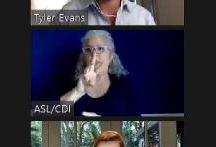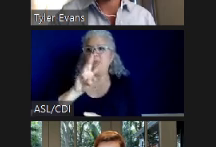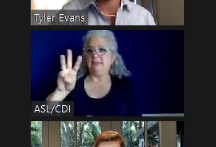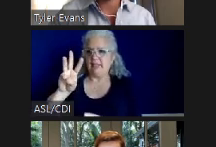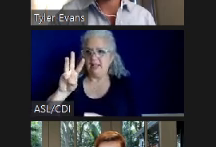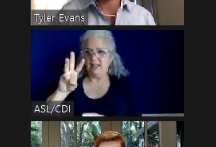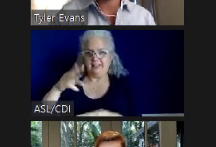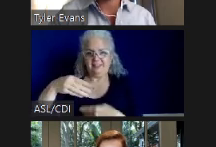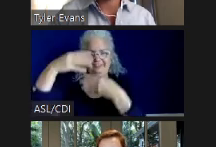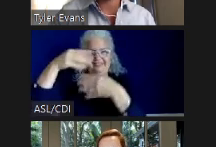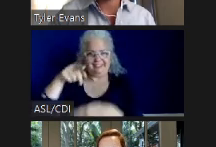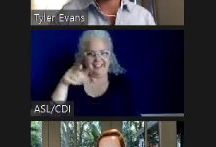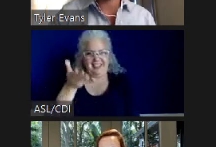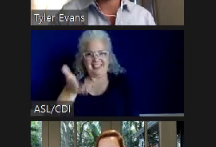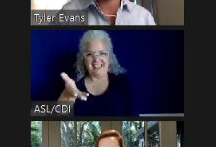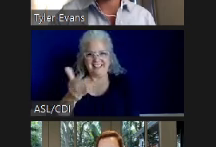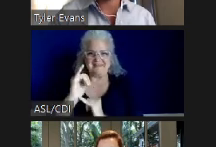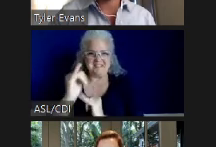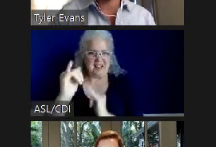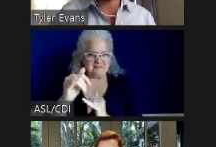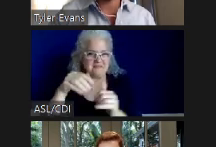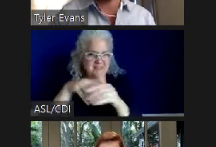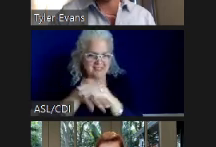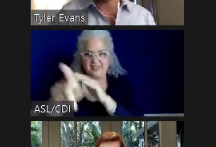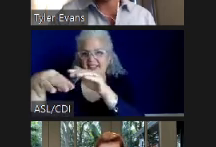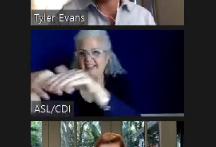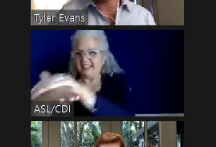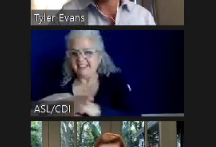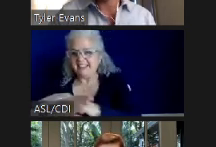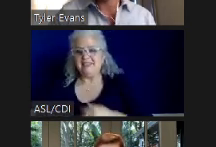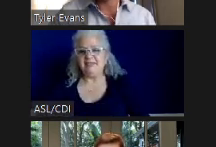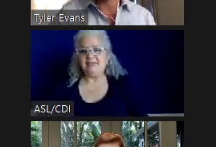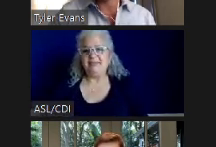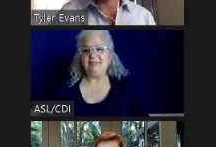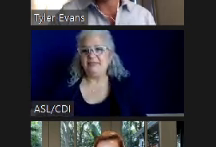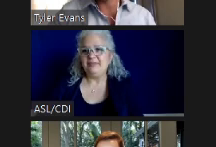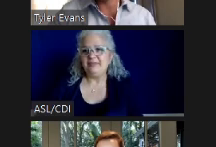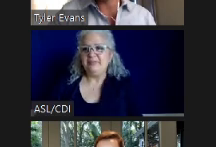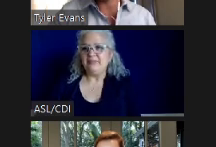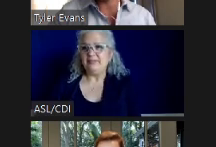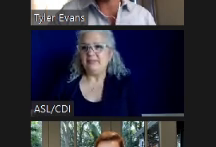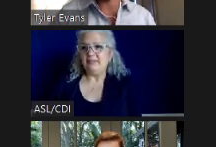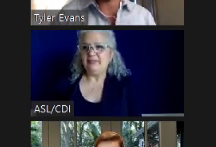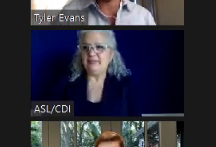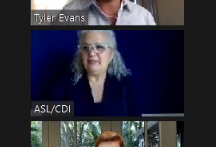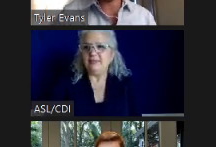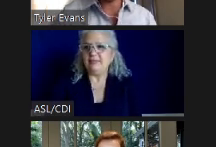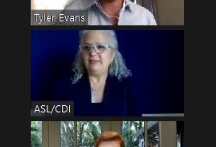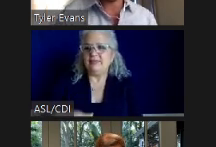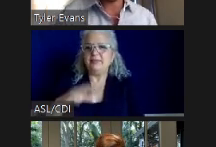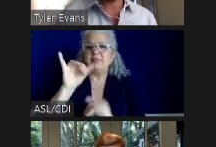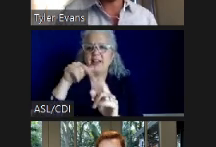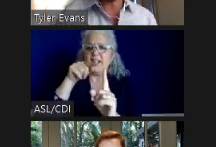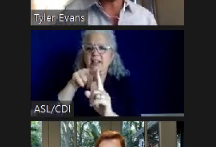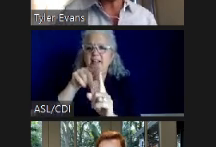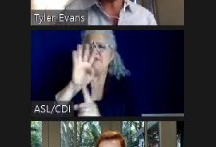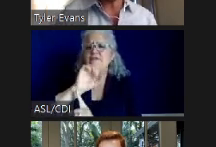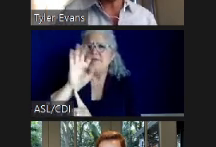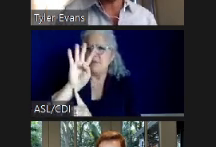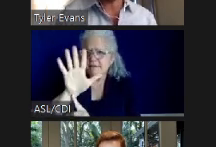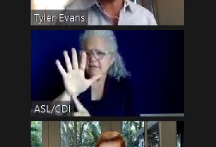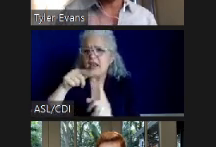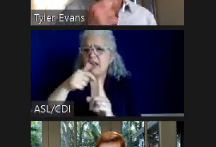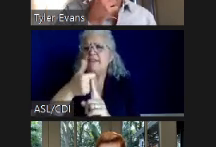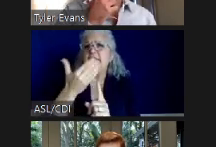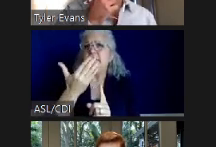So that was a 45-year-old with diabetes. So, all